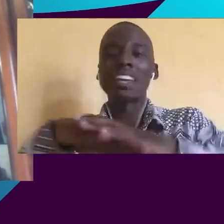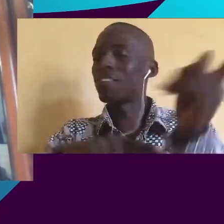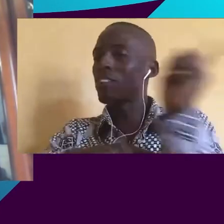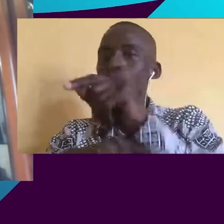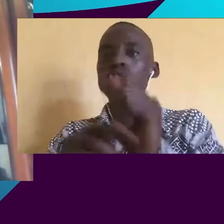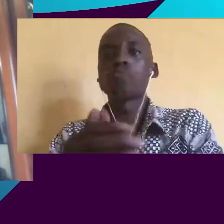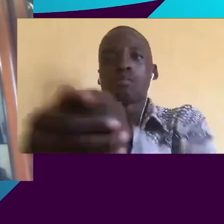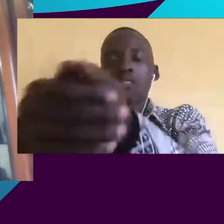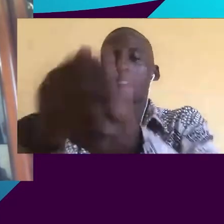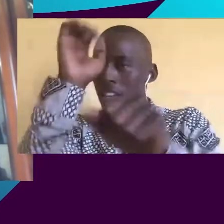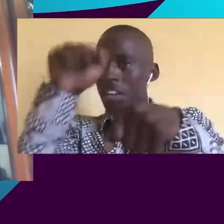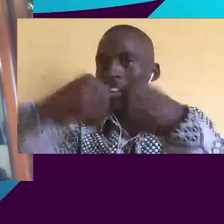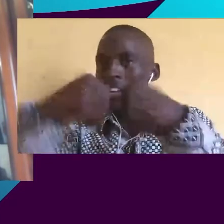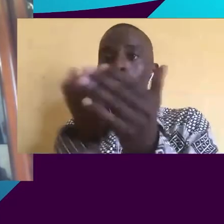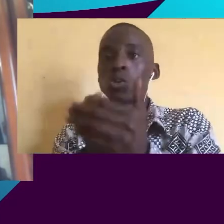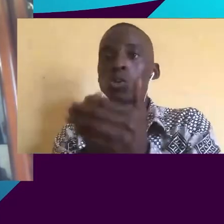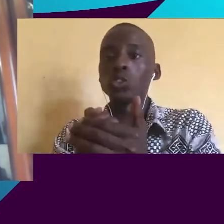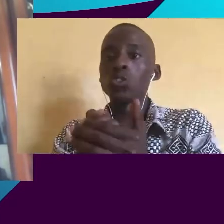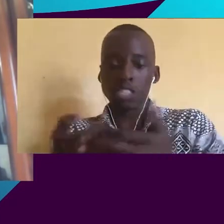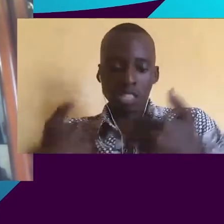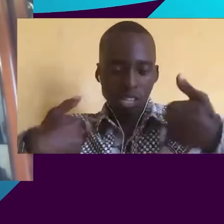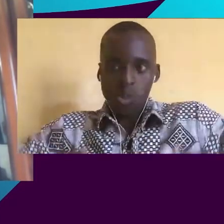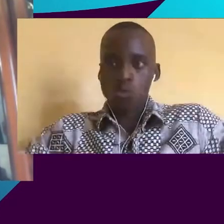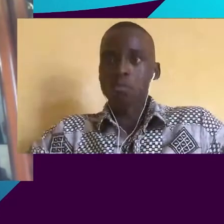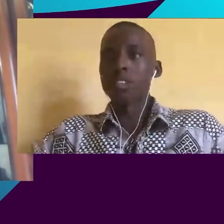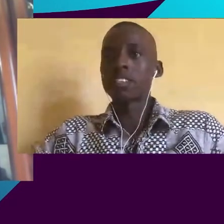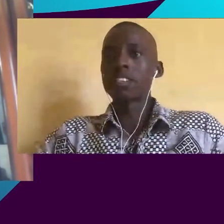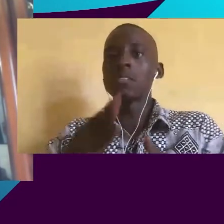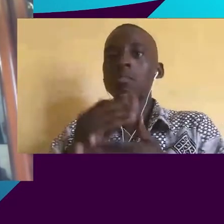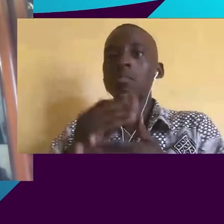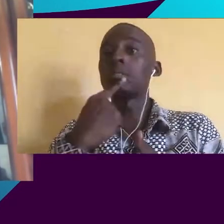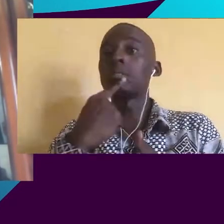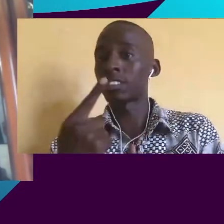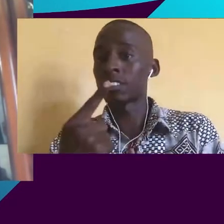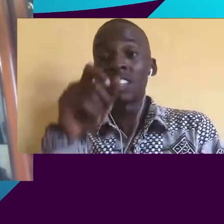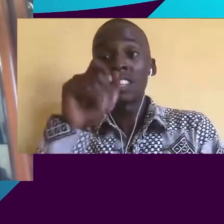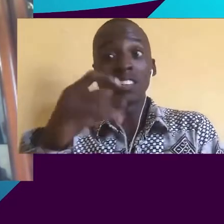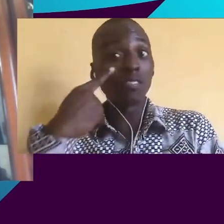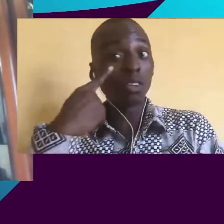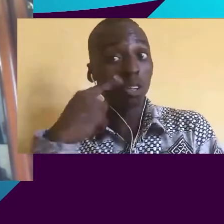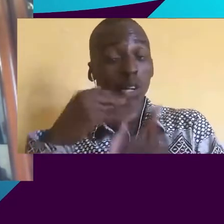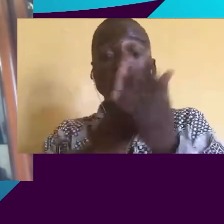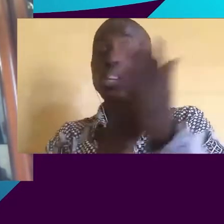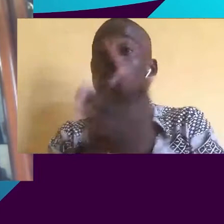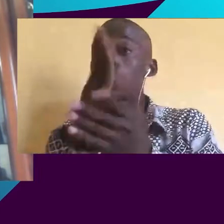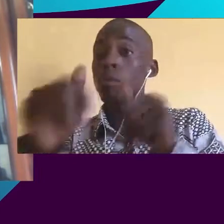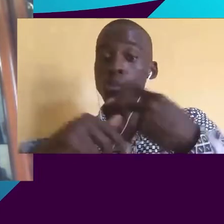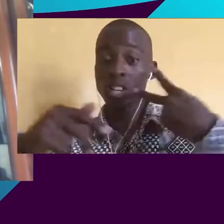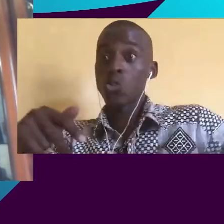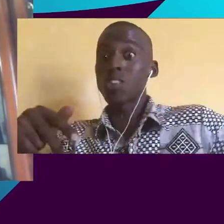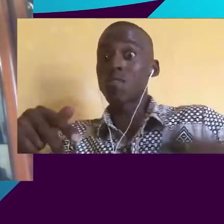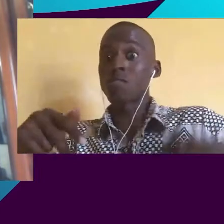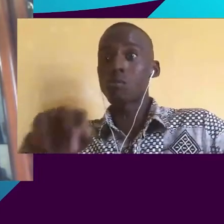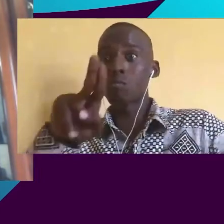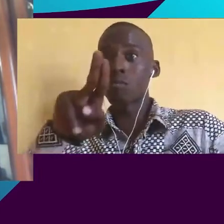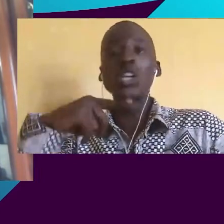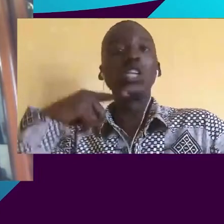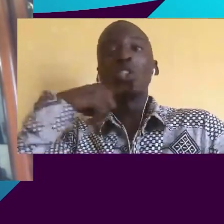of the attires we are using. So I'm saying if we look at all the realities that are around us, the social cultural norms plays